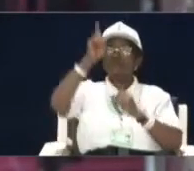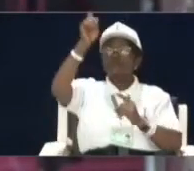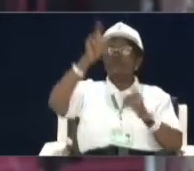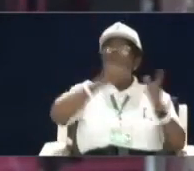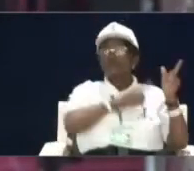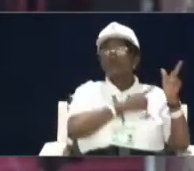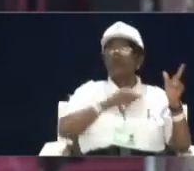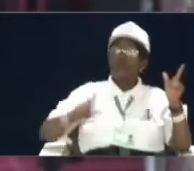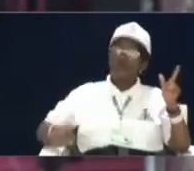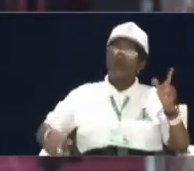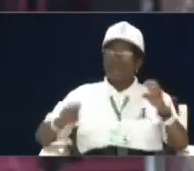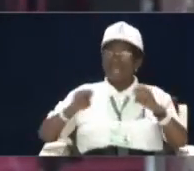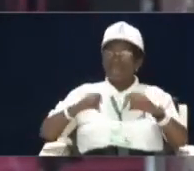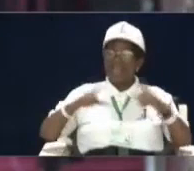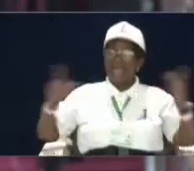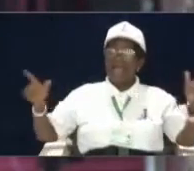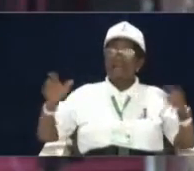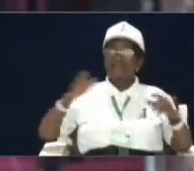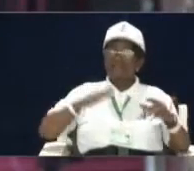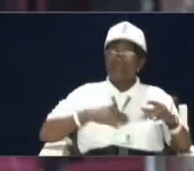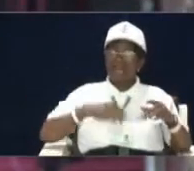Enlarge my capacity